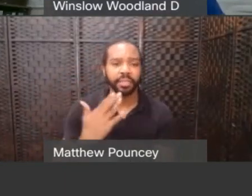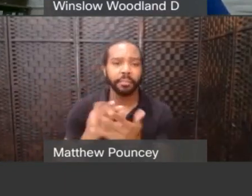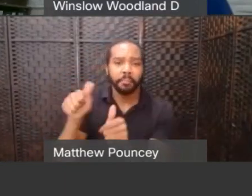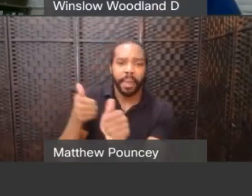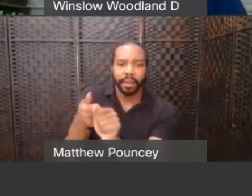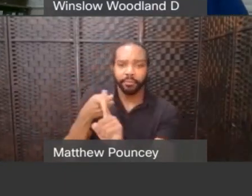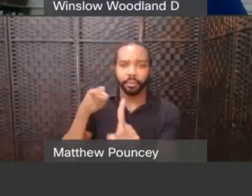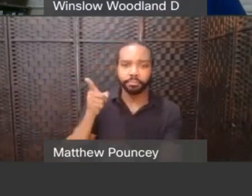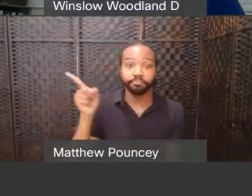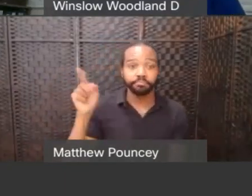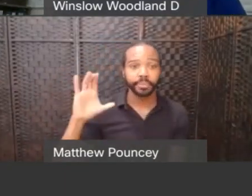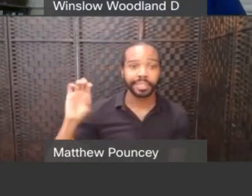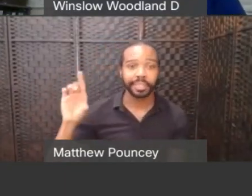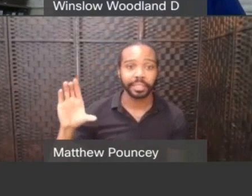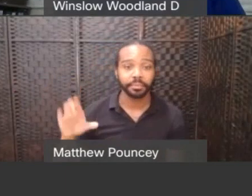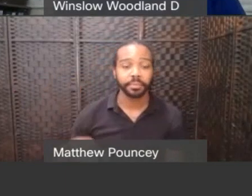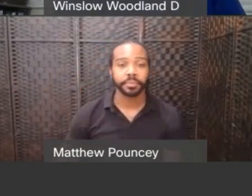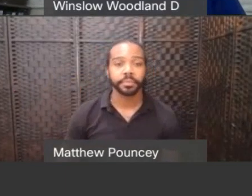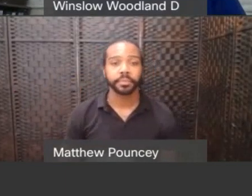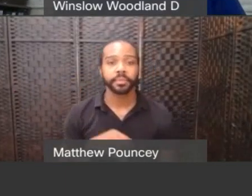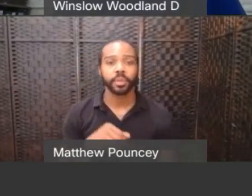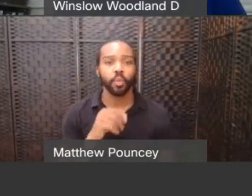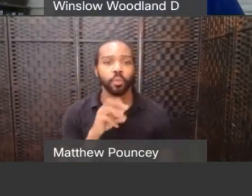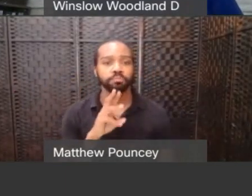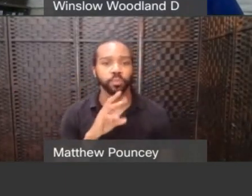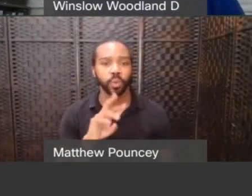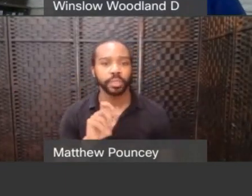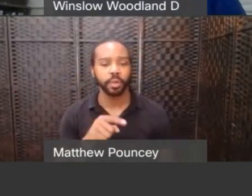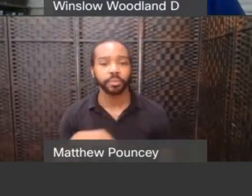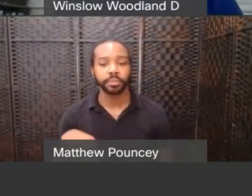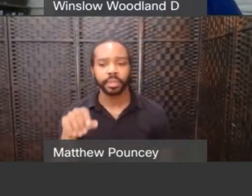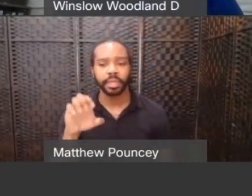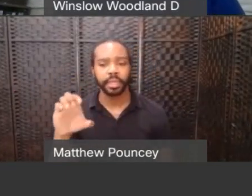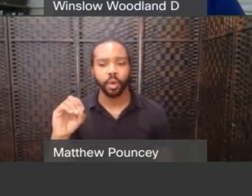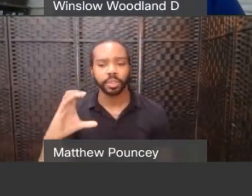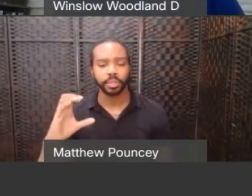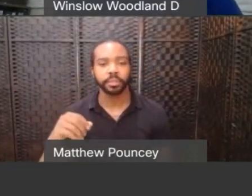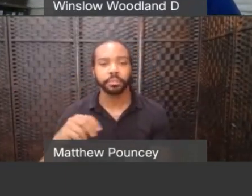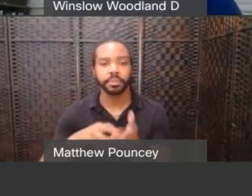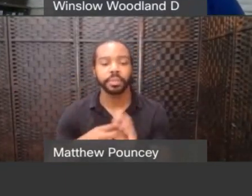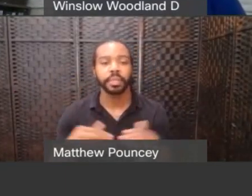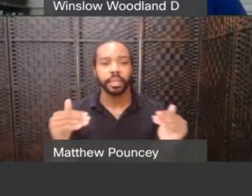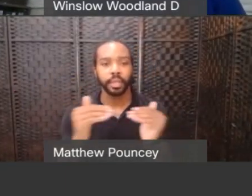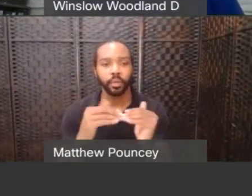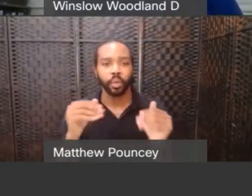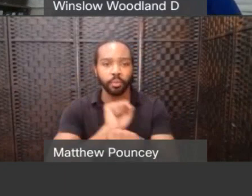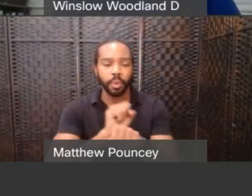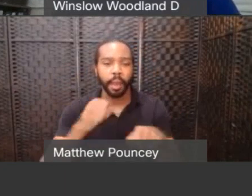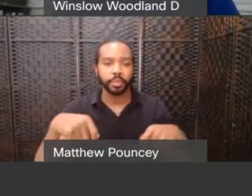CDC. And the acronym EEOC, I believe, stands for the Equal Employment Opportunity Commission.